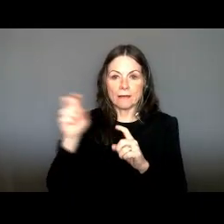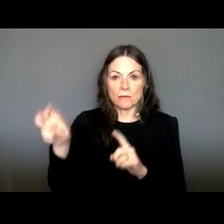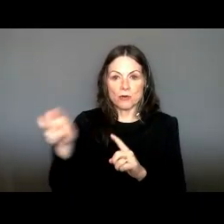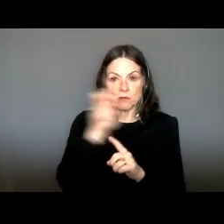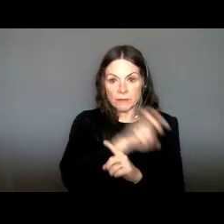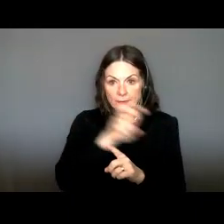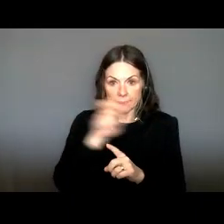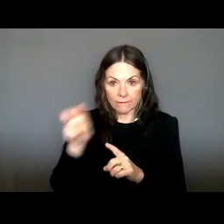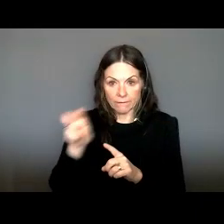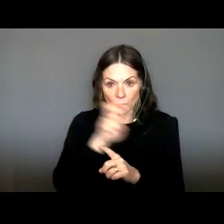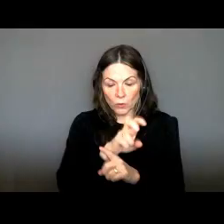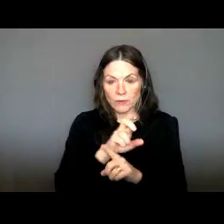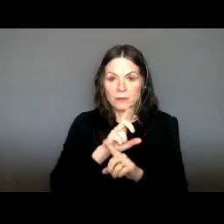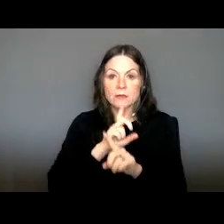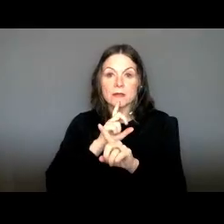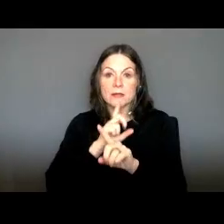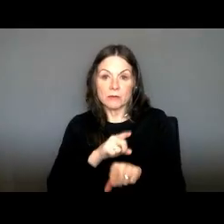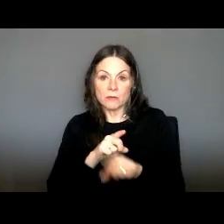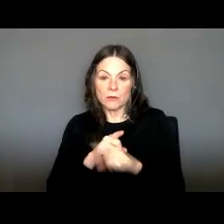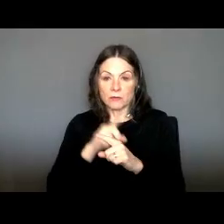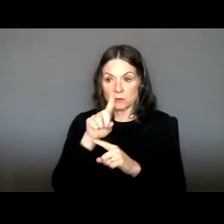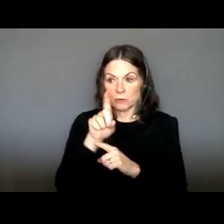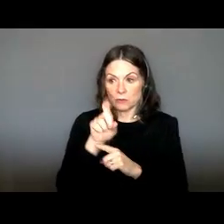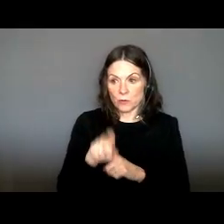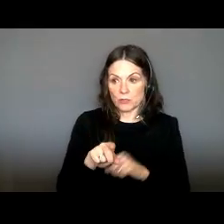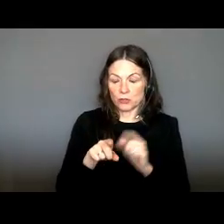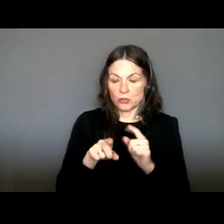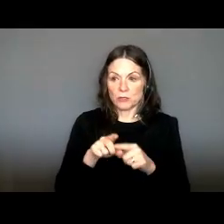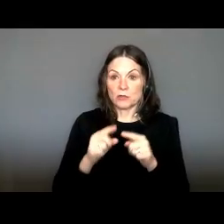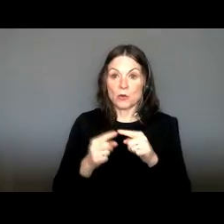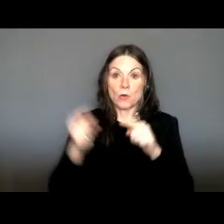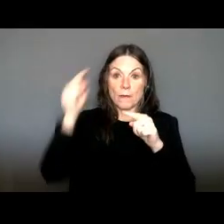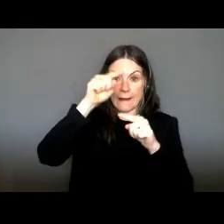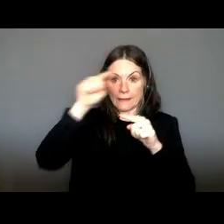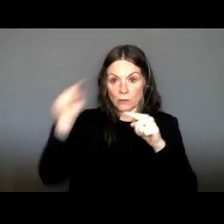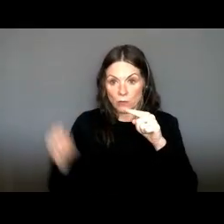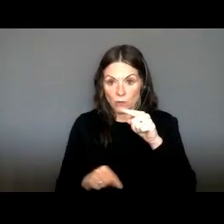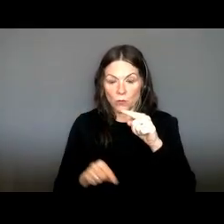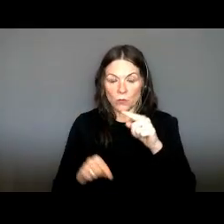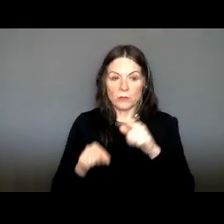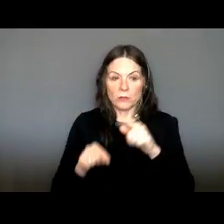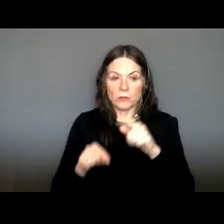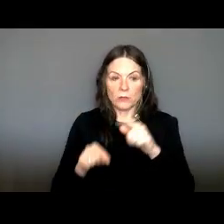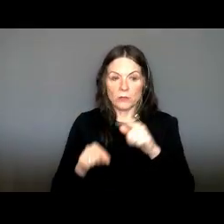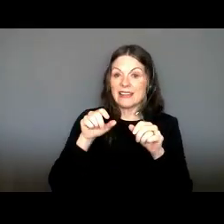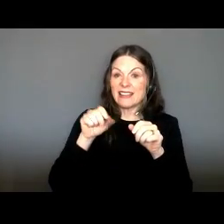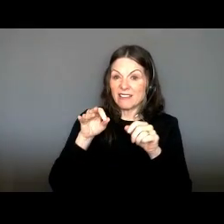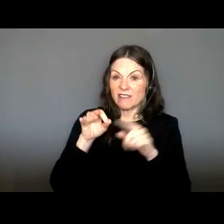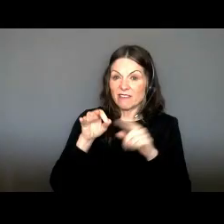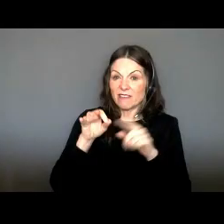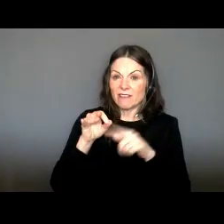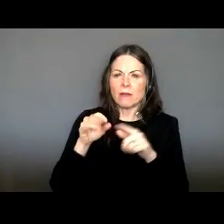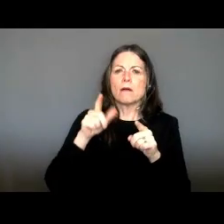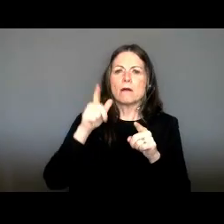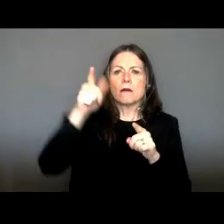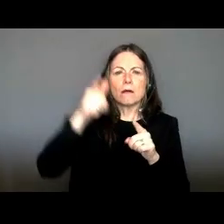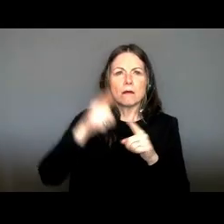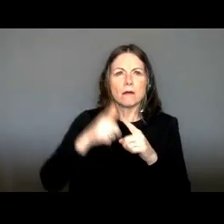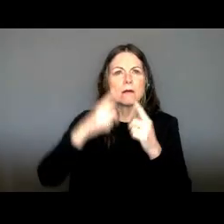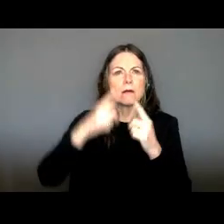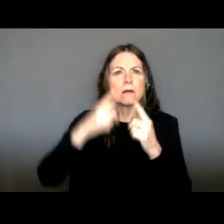to the questions. And if you have made any error or mistakes, you can go back and change